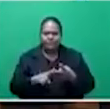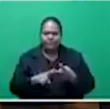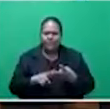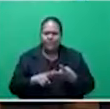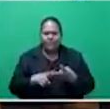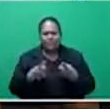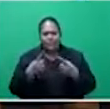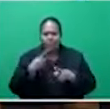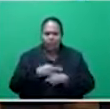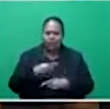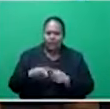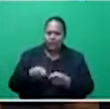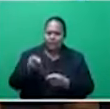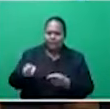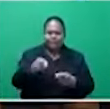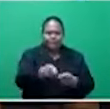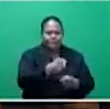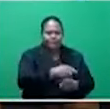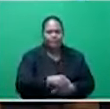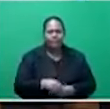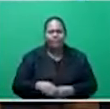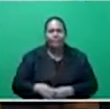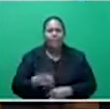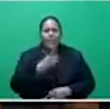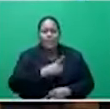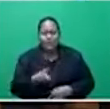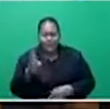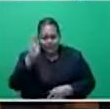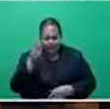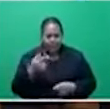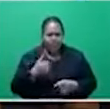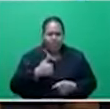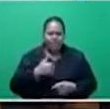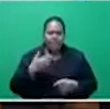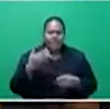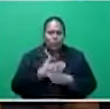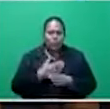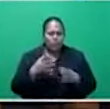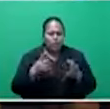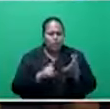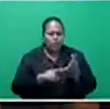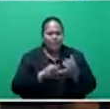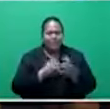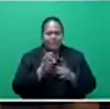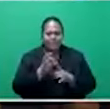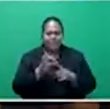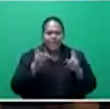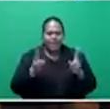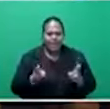Madam, I've been with USP for the past few years and I currently work in Division of HR. This is to